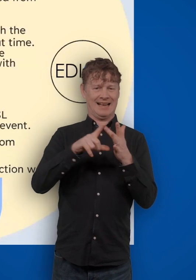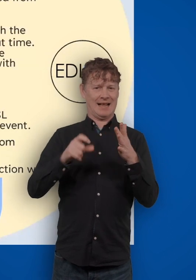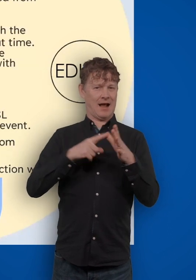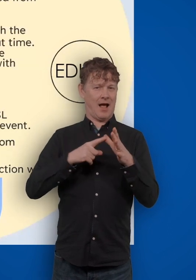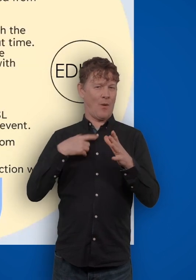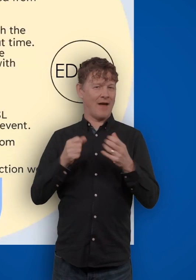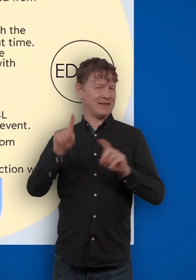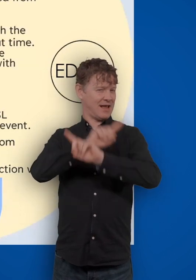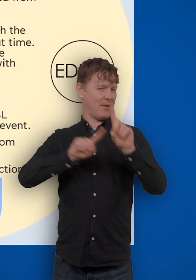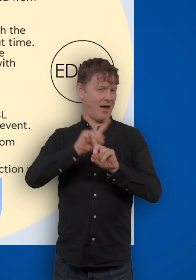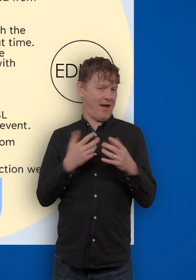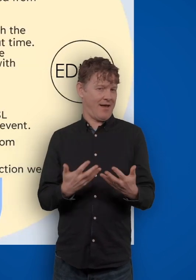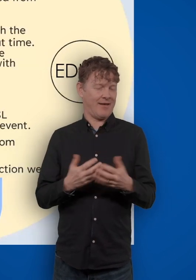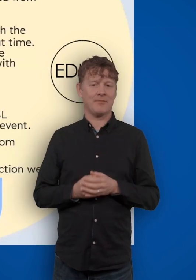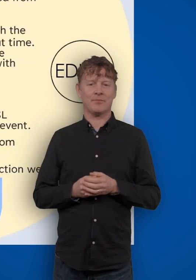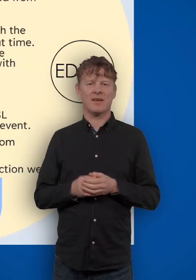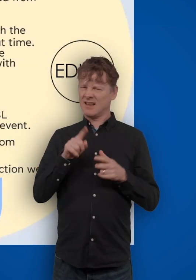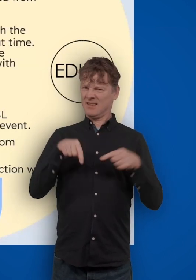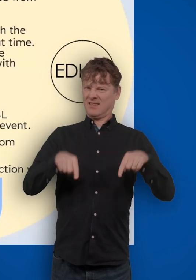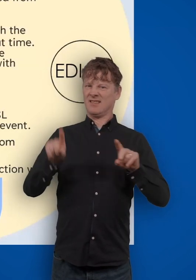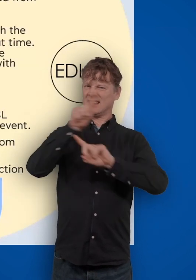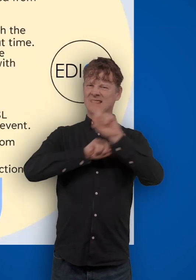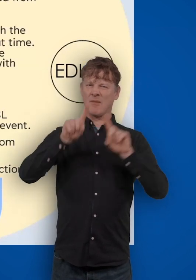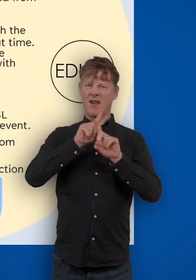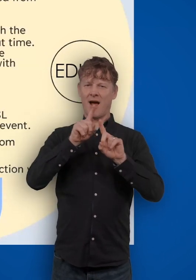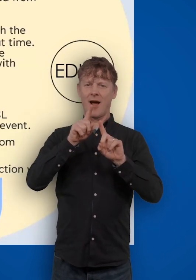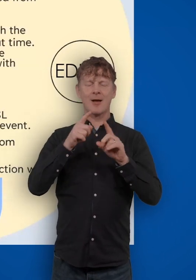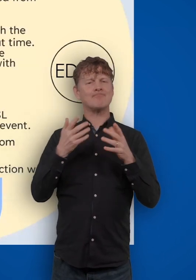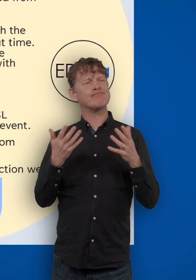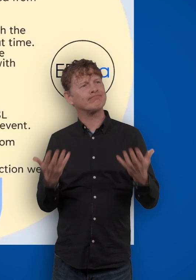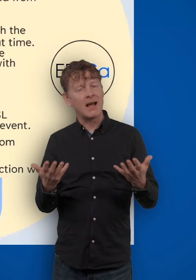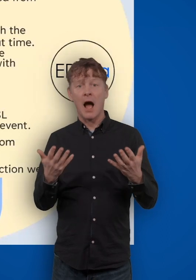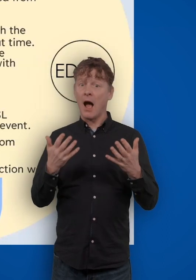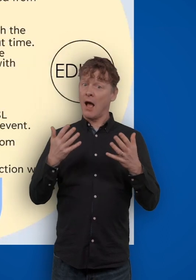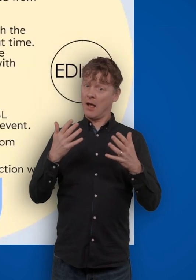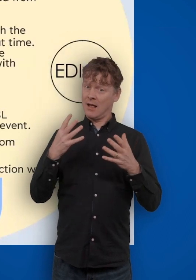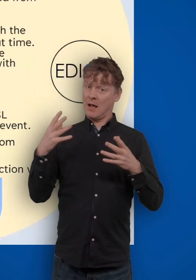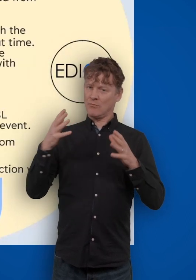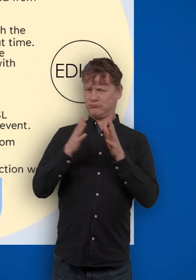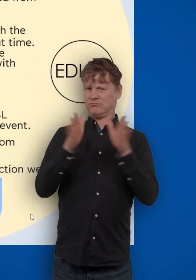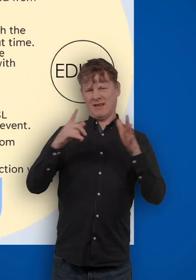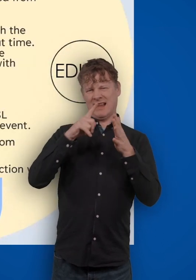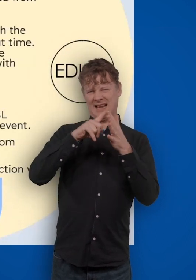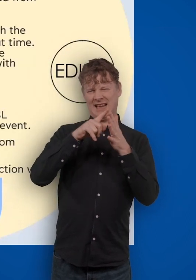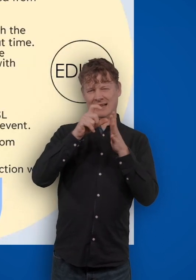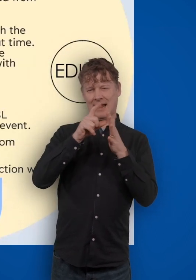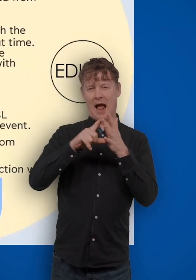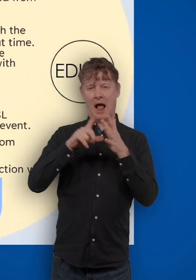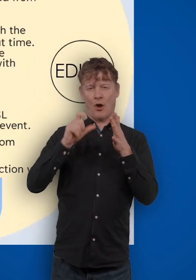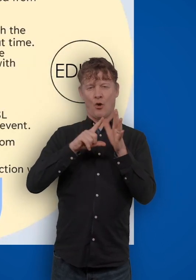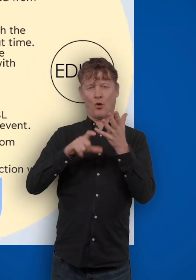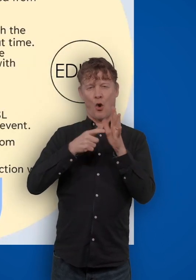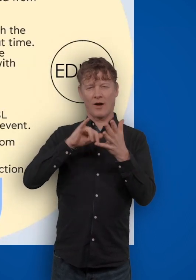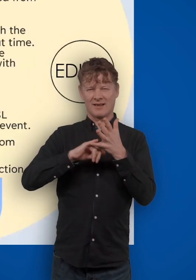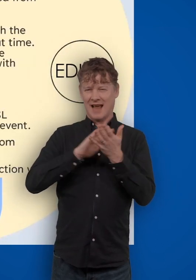seminar. This seminar is part of the broader EDI caucus, which is